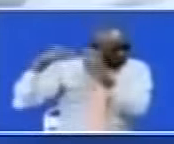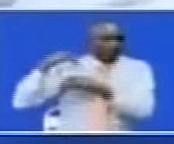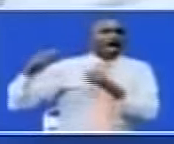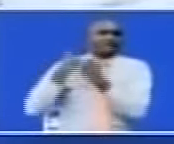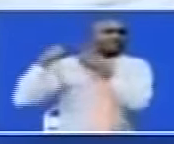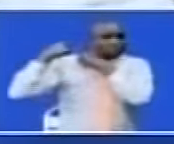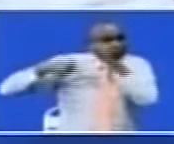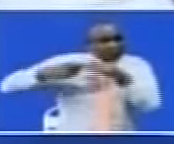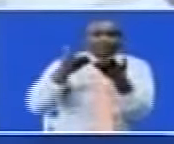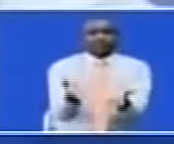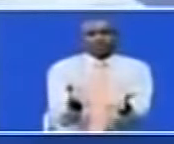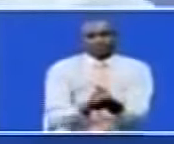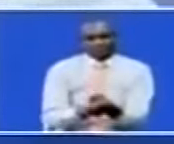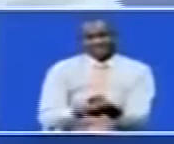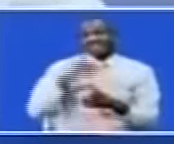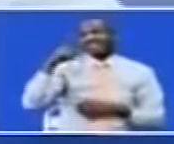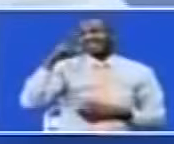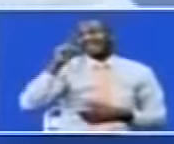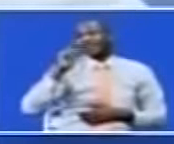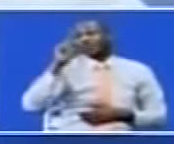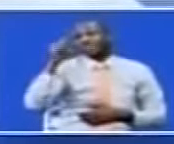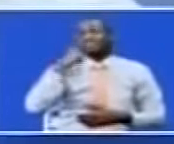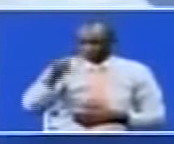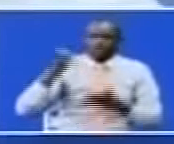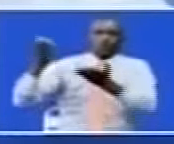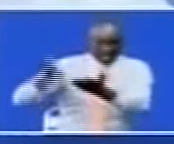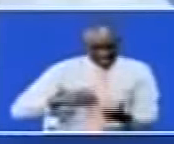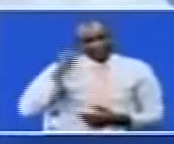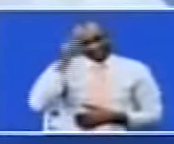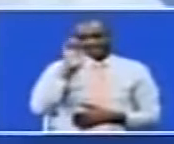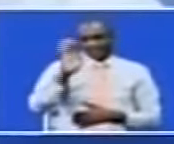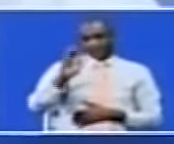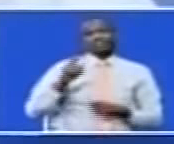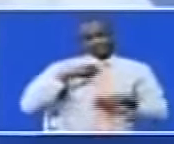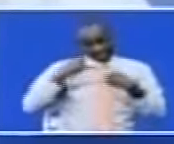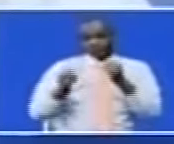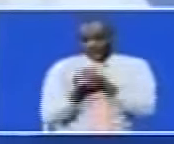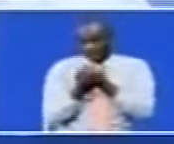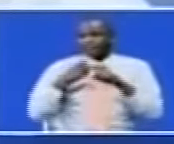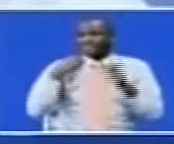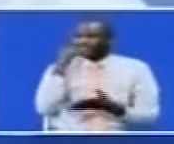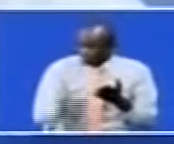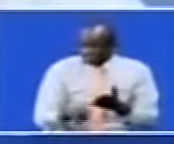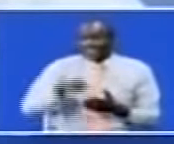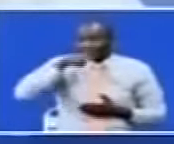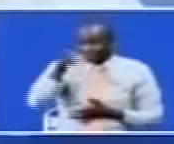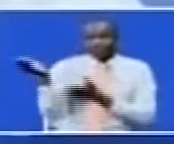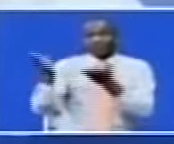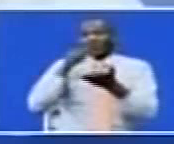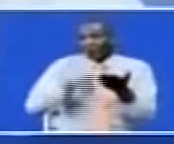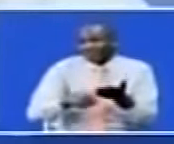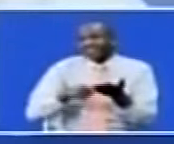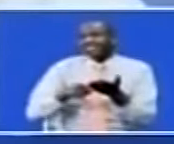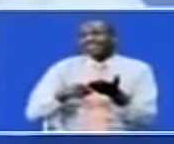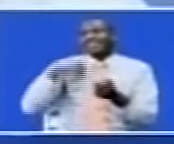ongoing. NAT has also welcomed President Uhuru Kenyatta's intervention, but maintains that what they will be bringing to the